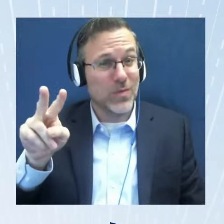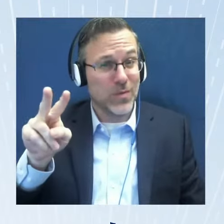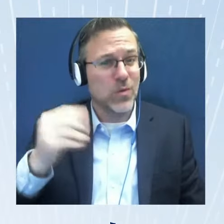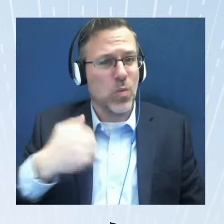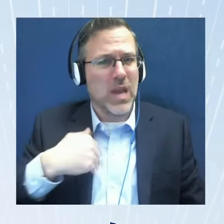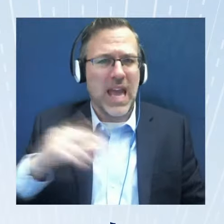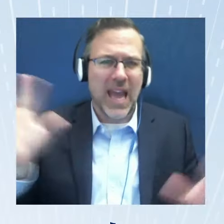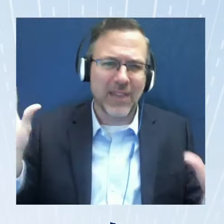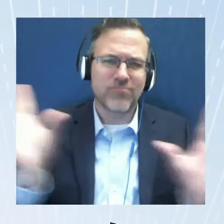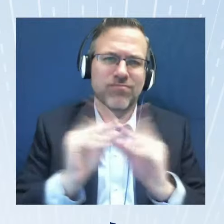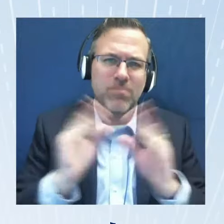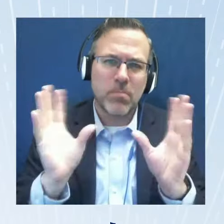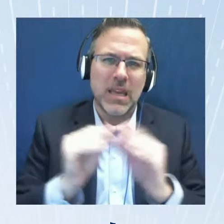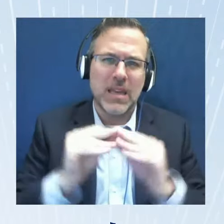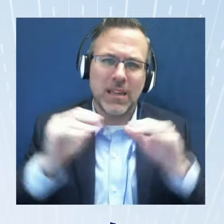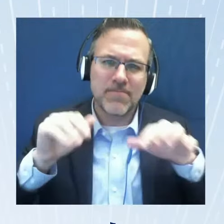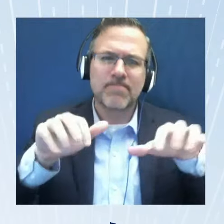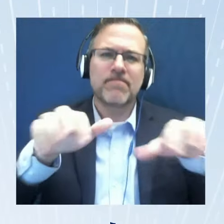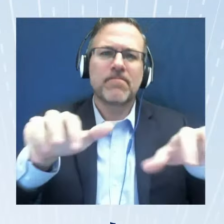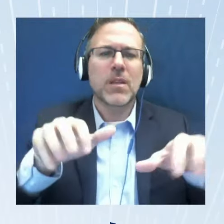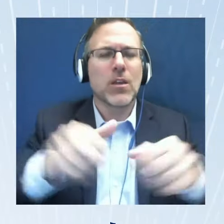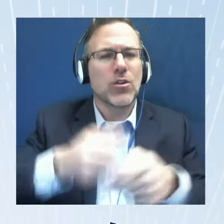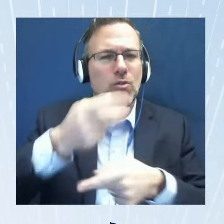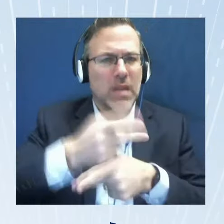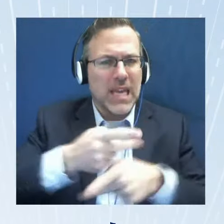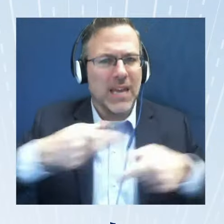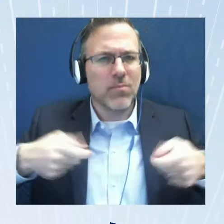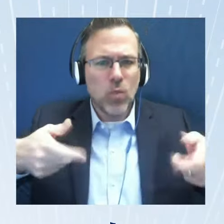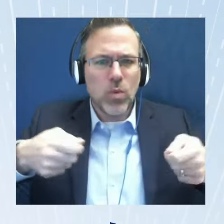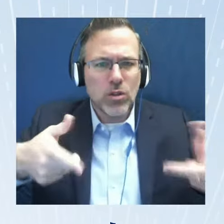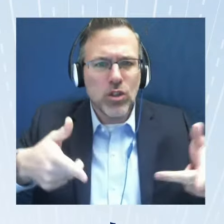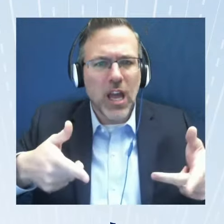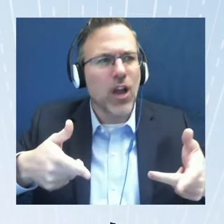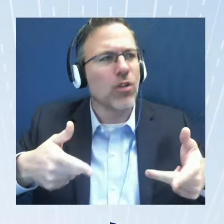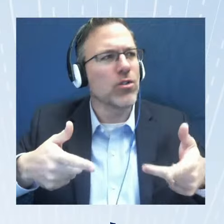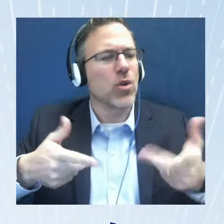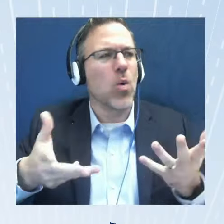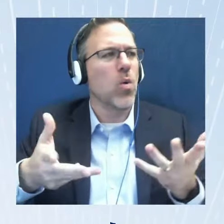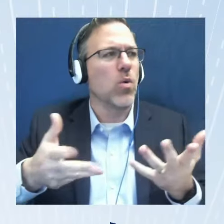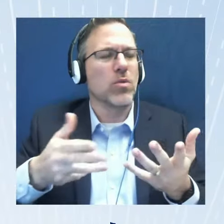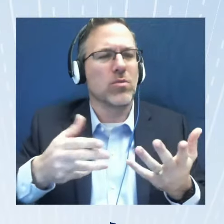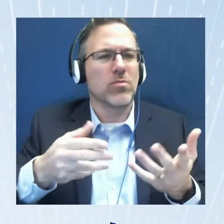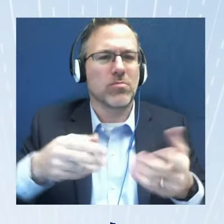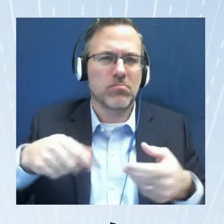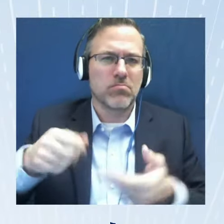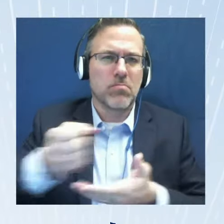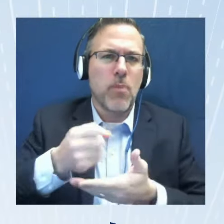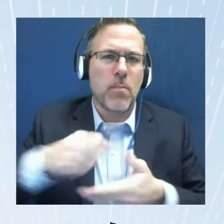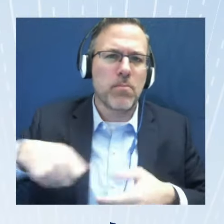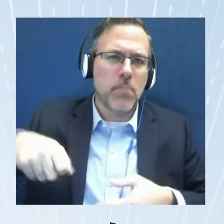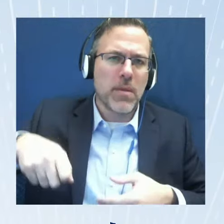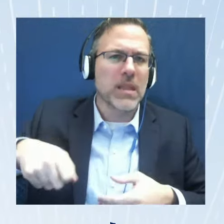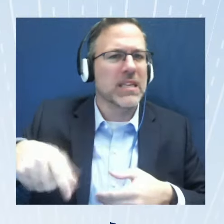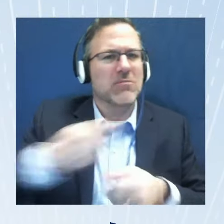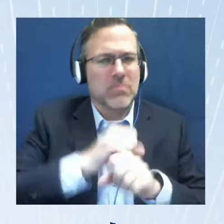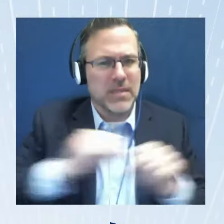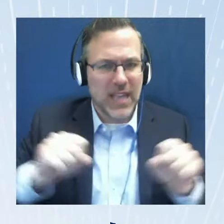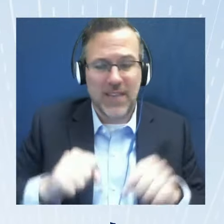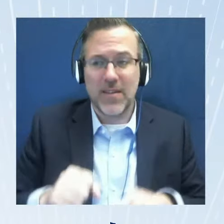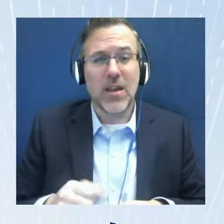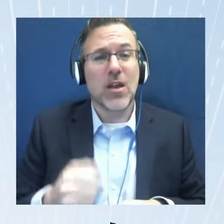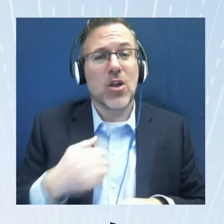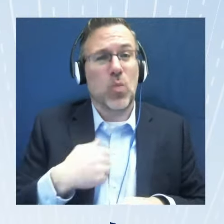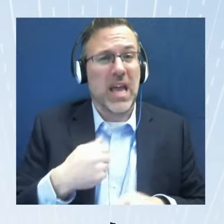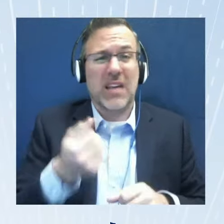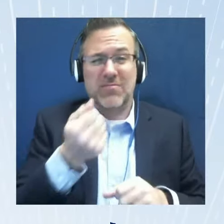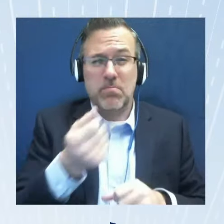and the mobility equipment that they depend on safe when flying. We had about 1,000 people participate in that conversation, and the insights that were shared then and